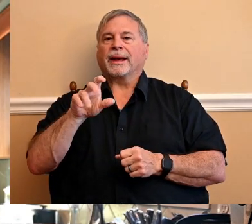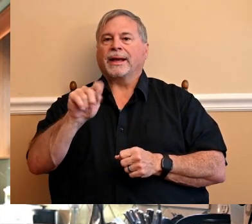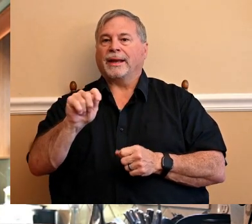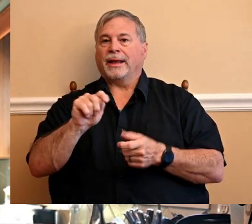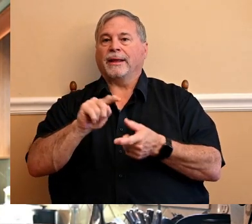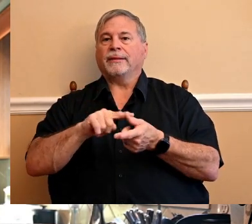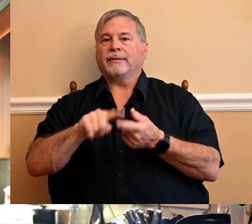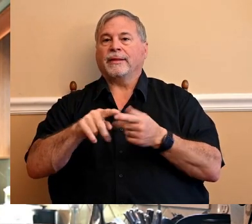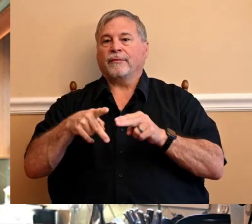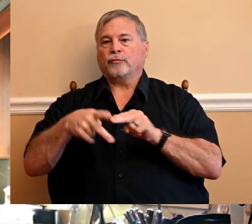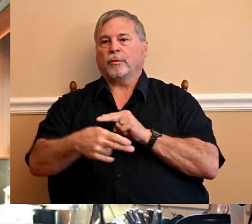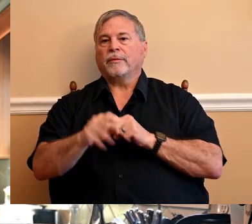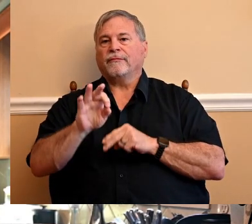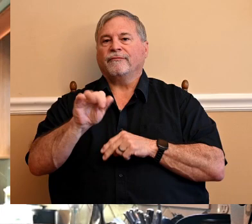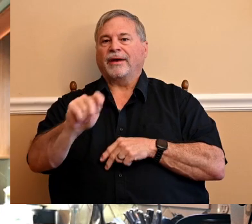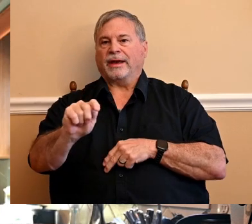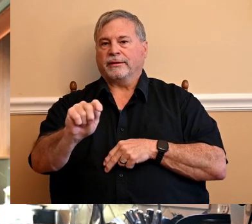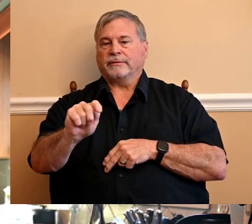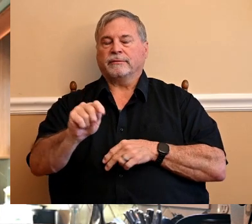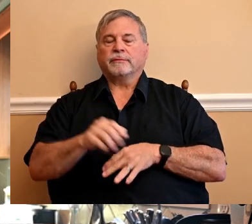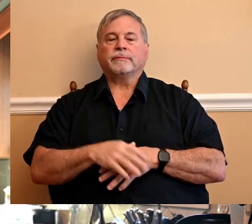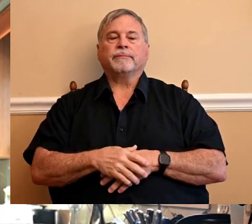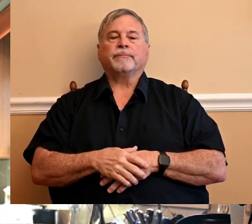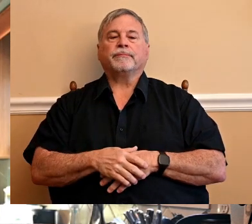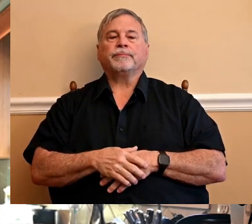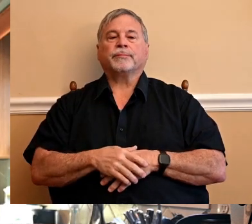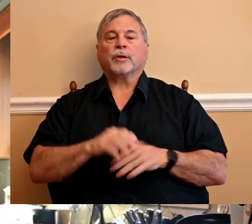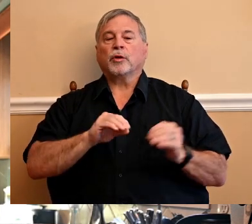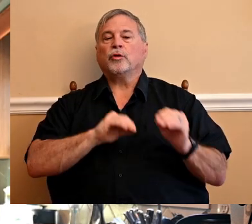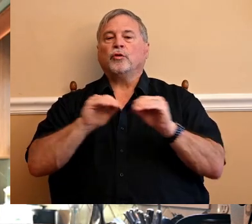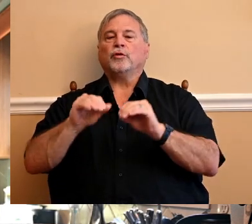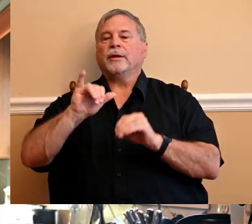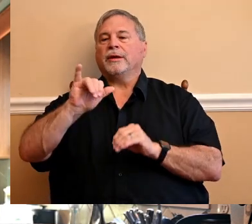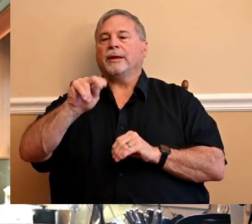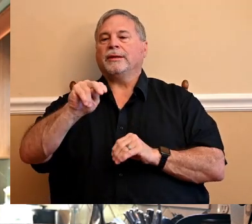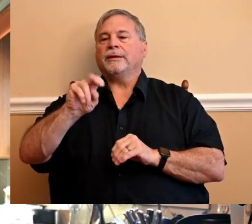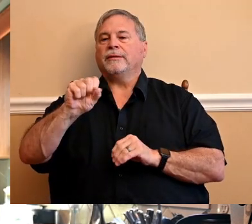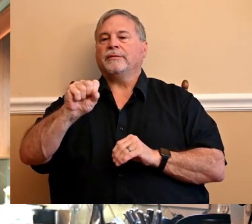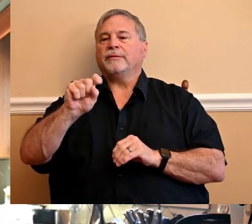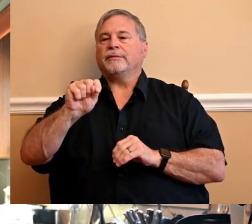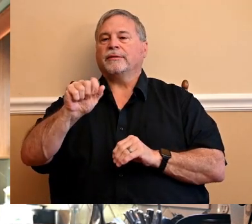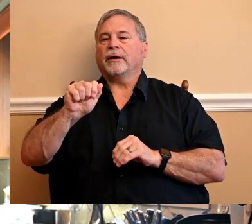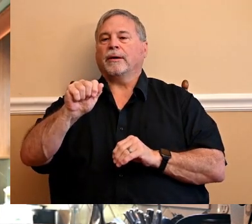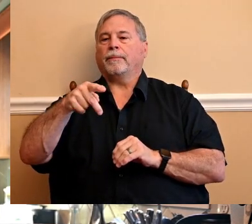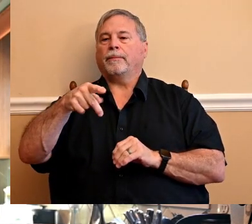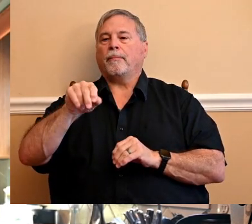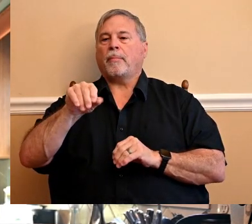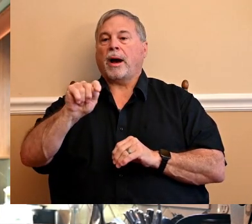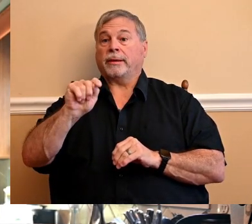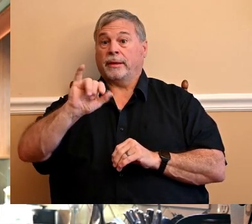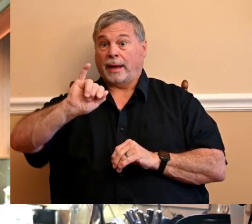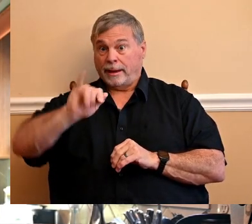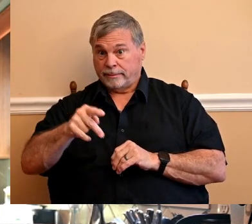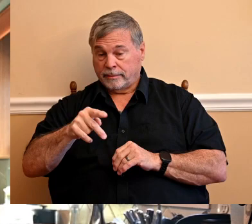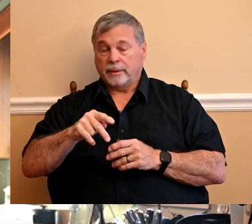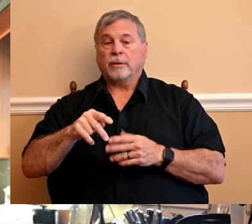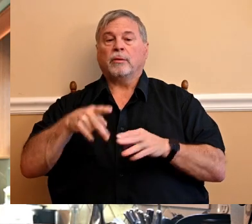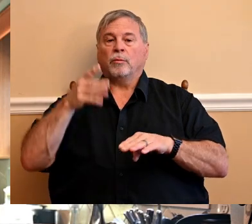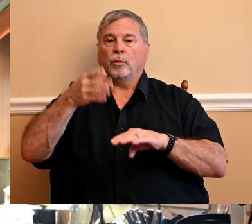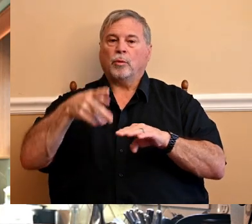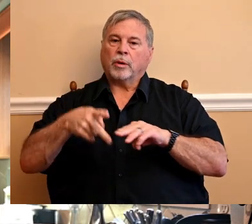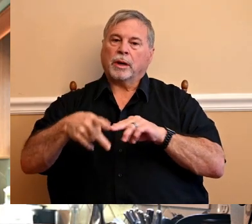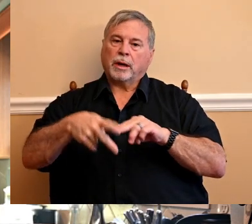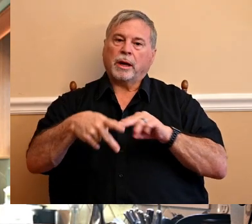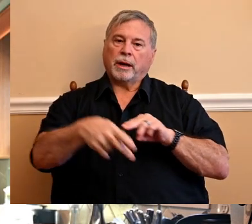of the meat. Now we're going to do this in an Instapot, so we're going to cut this brisket into a couple pieces so it fits into the